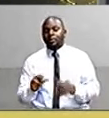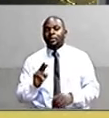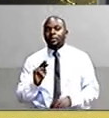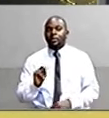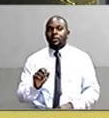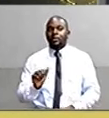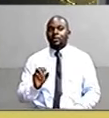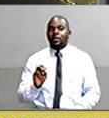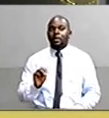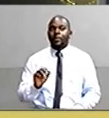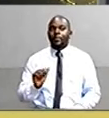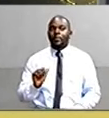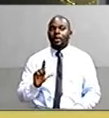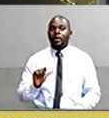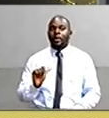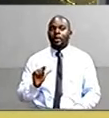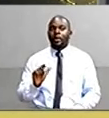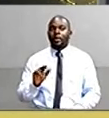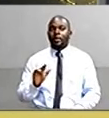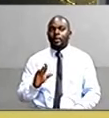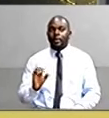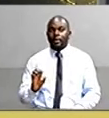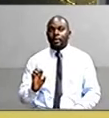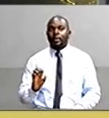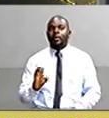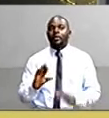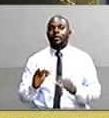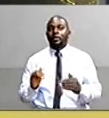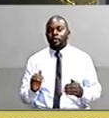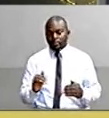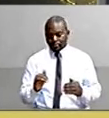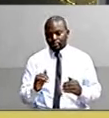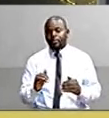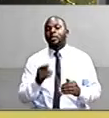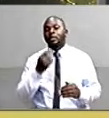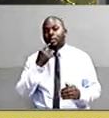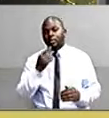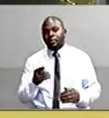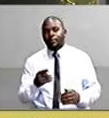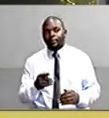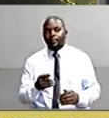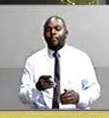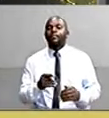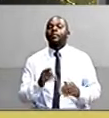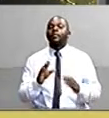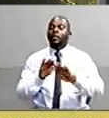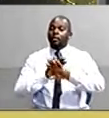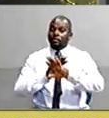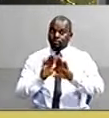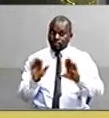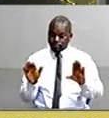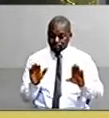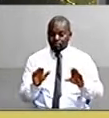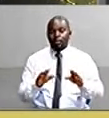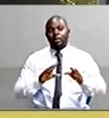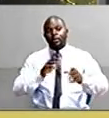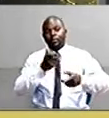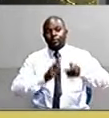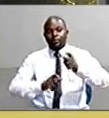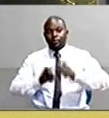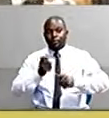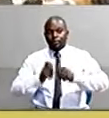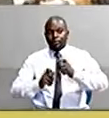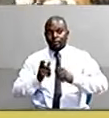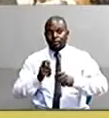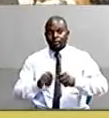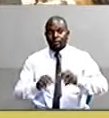The Assistant Commissioner Engineering and Mechanization, Boniface Ekanye, says the ground has been cleared for pasture production to facilitate